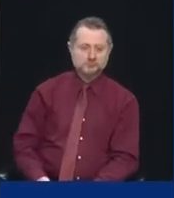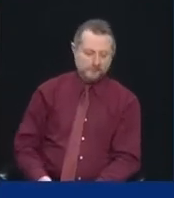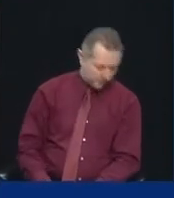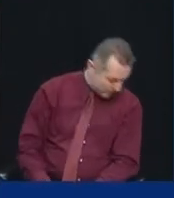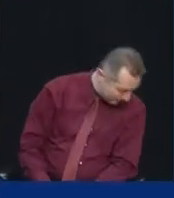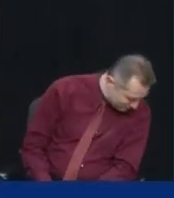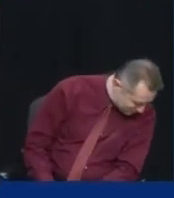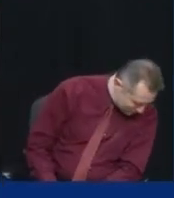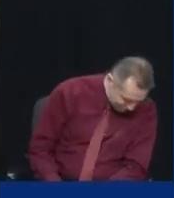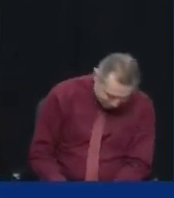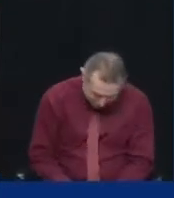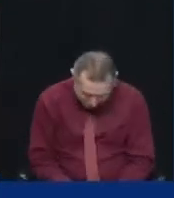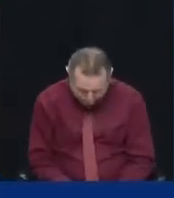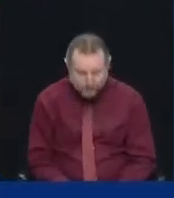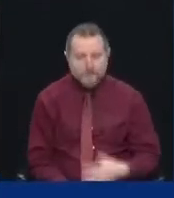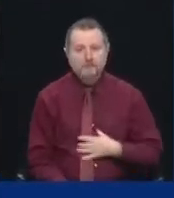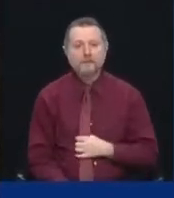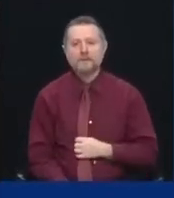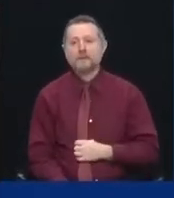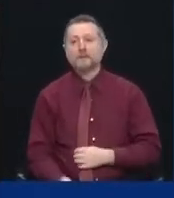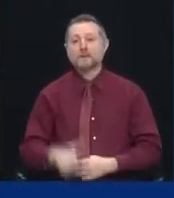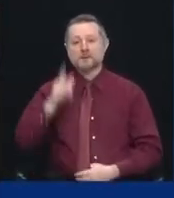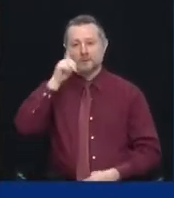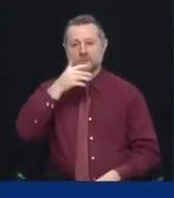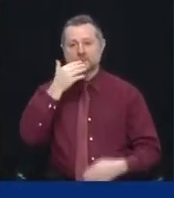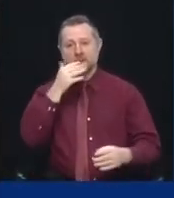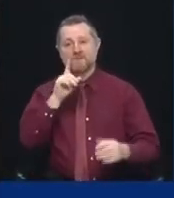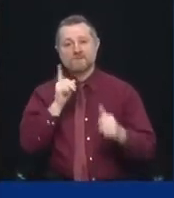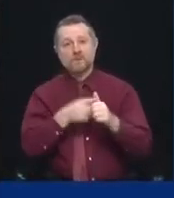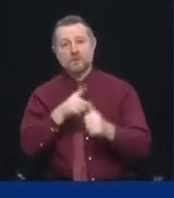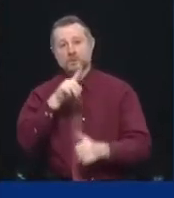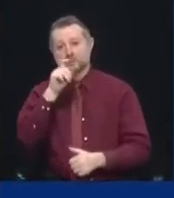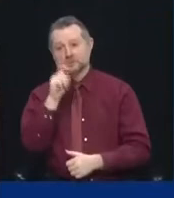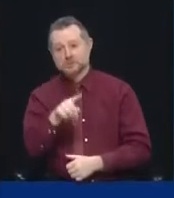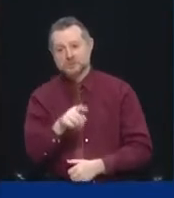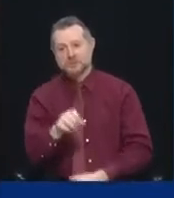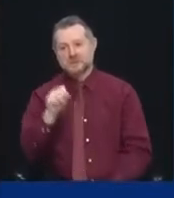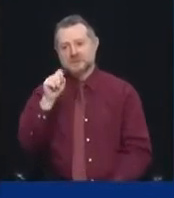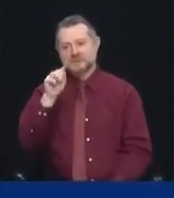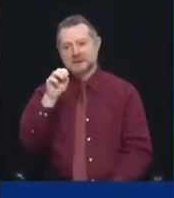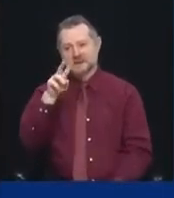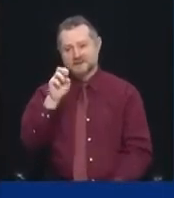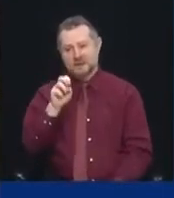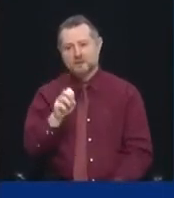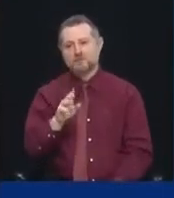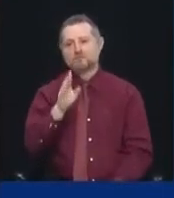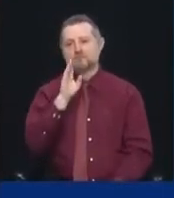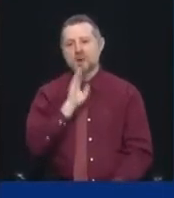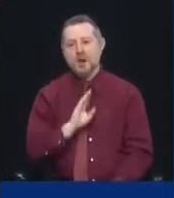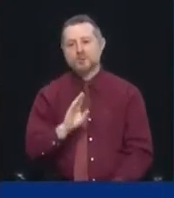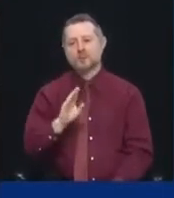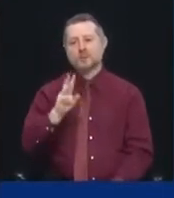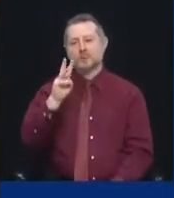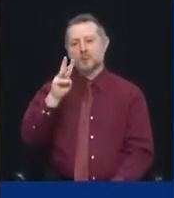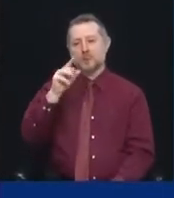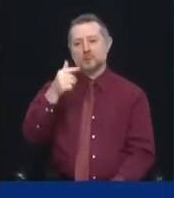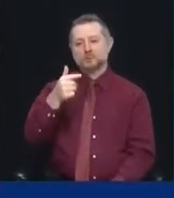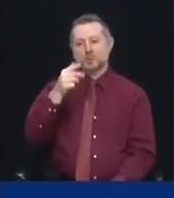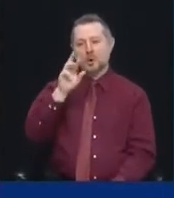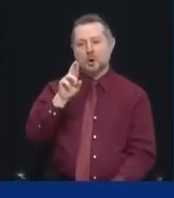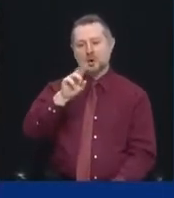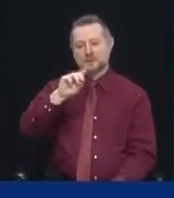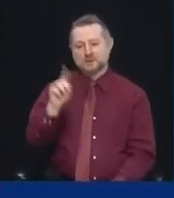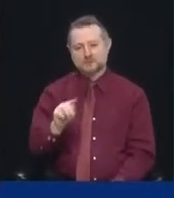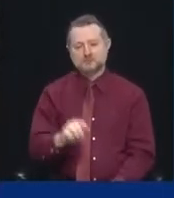Thank you, Governor. Your first question comes from Steve Brown of WGRZ. Steve, your line is now open. Please unmute your